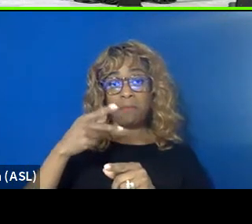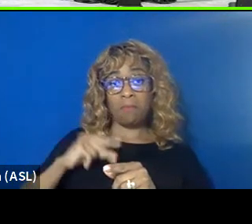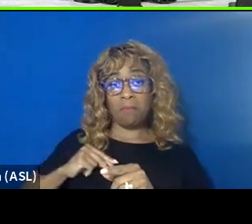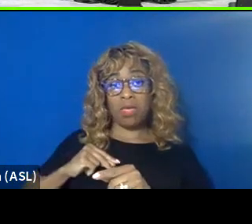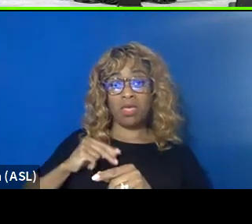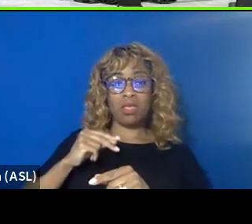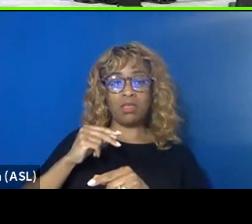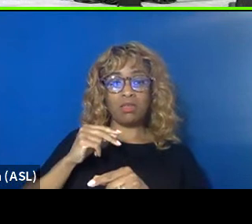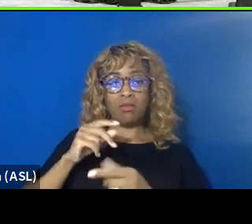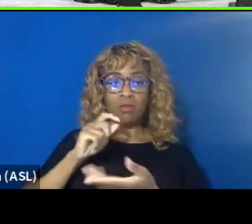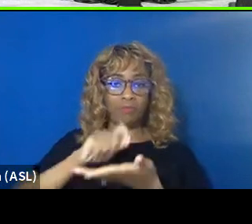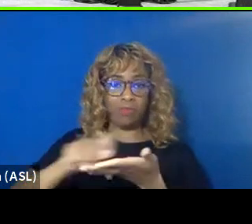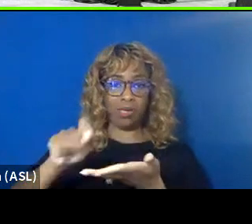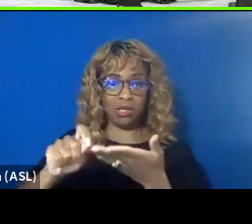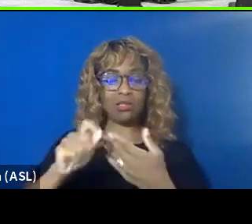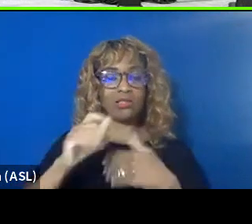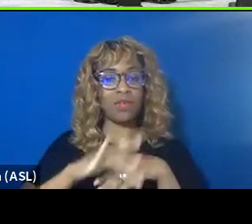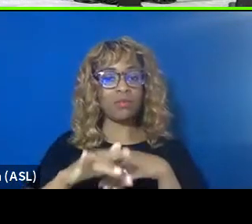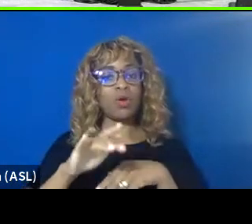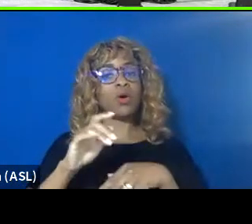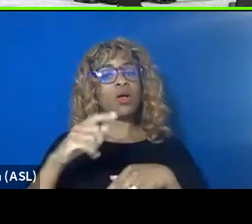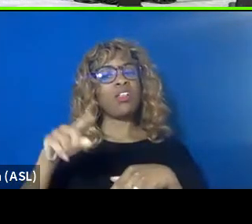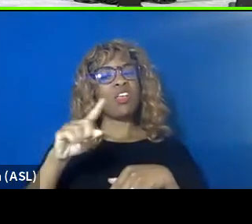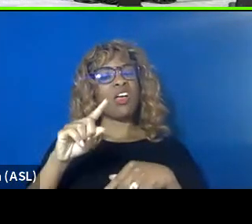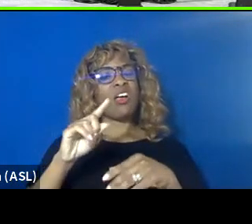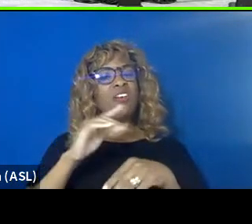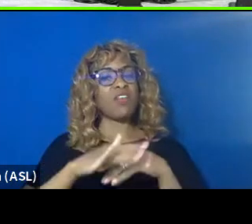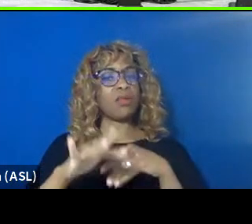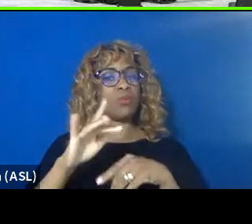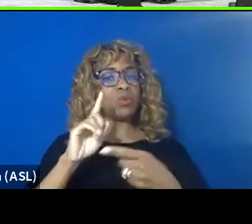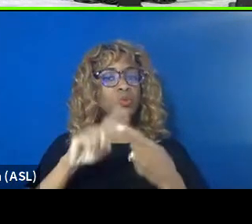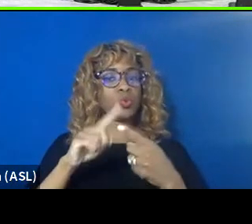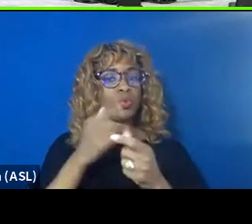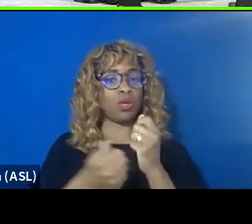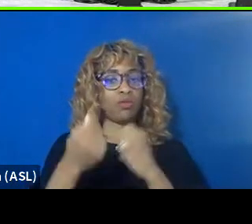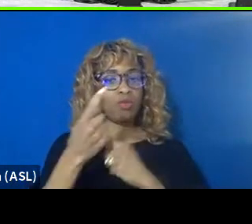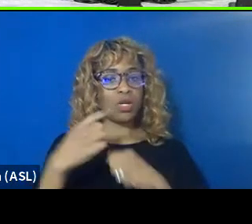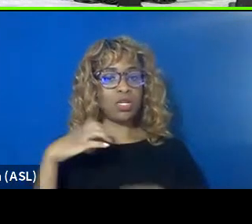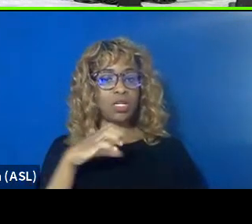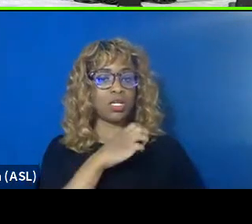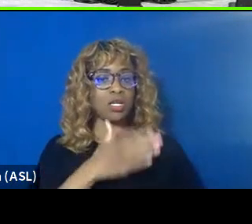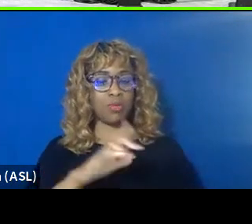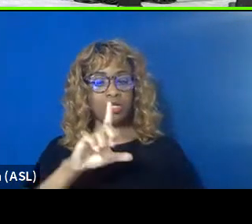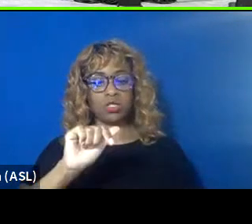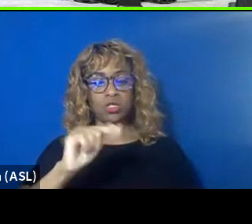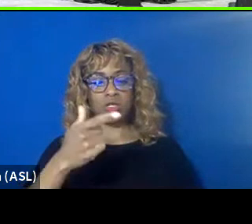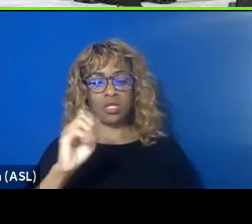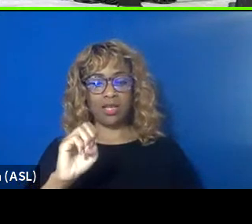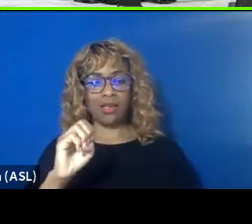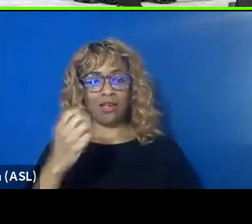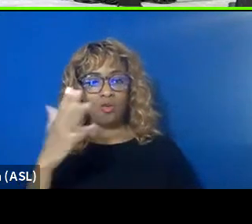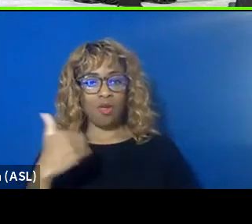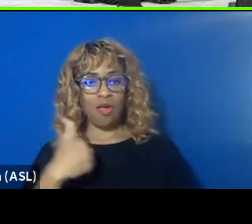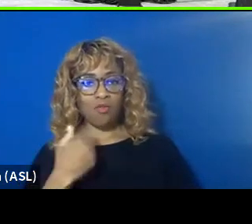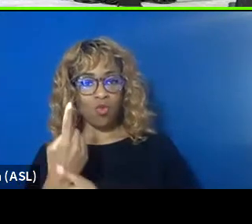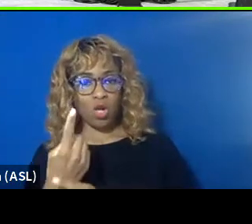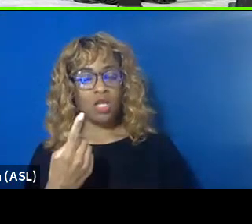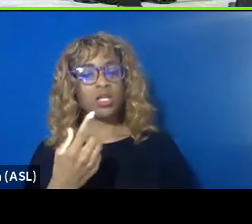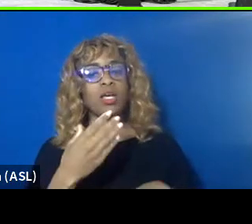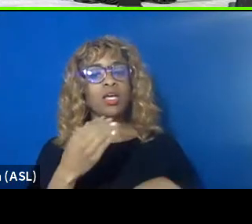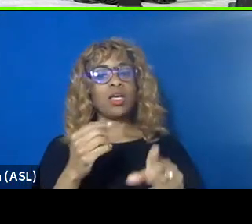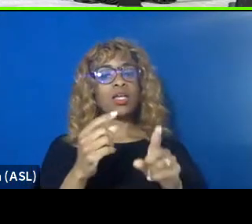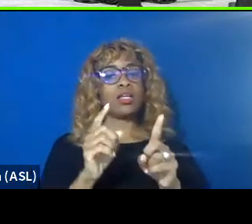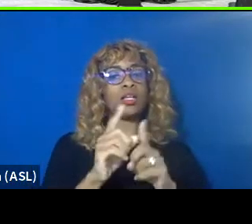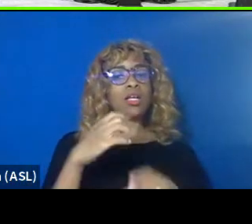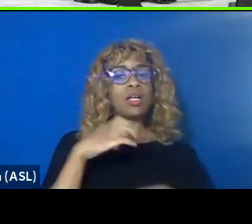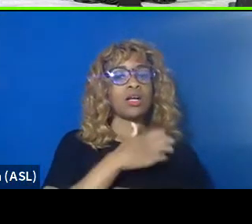want to reiterate that these packages are available to everyone. Commissioner Lang has one, and then so far we have